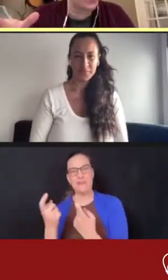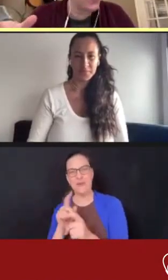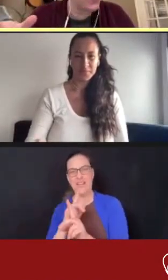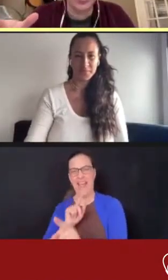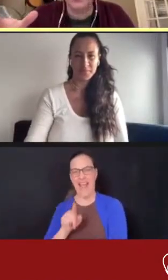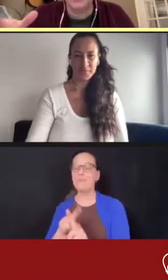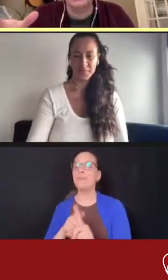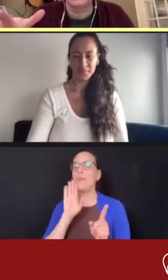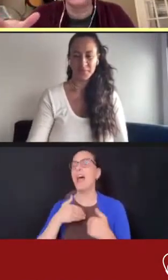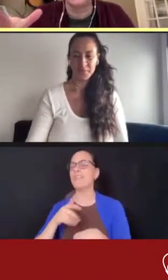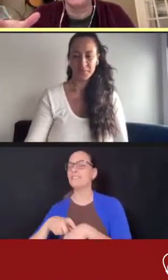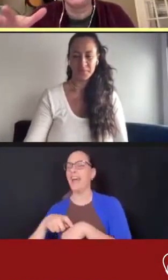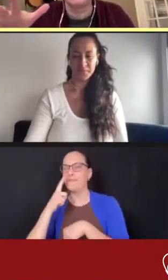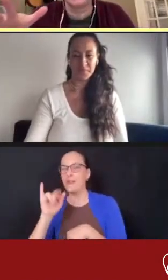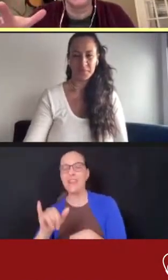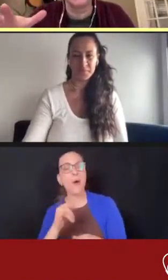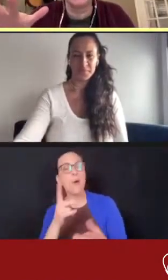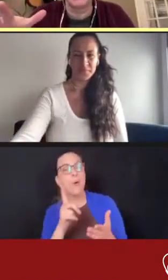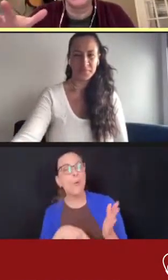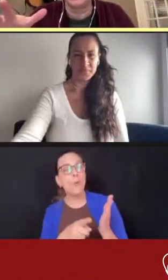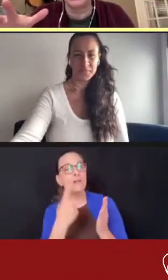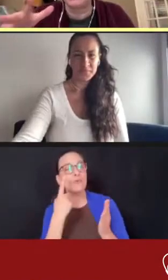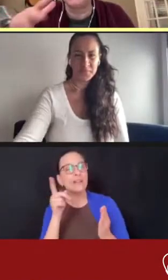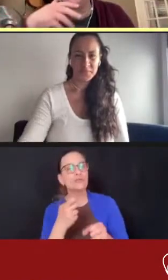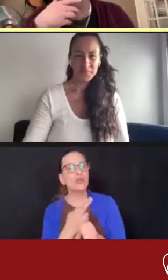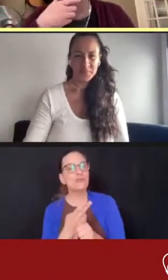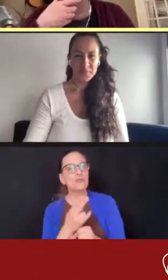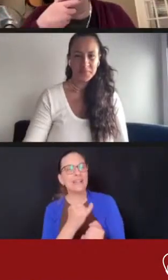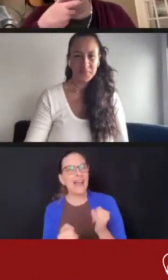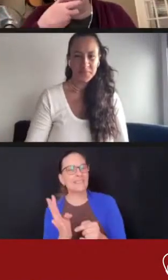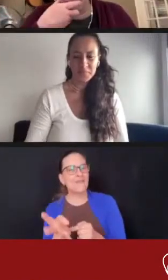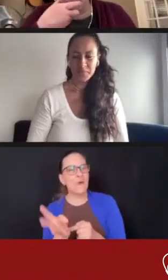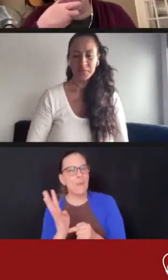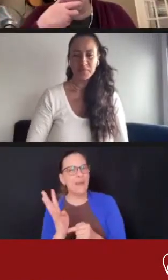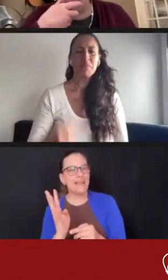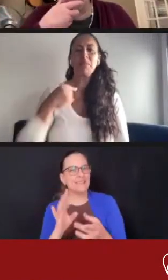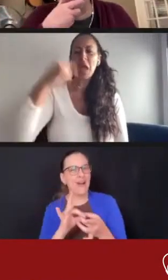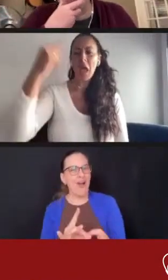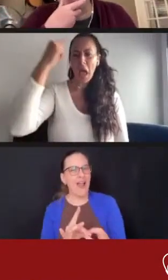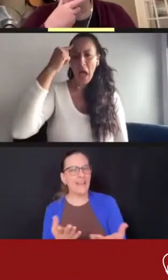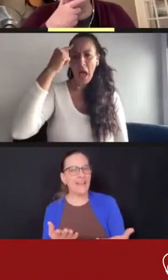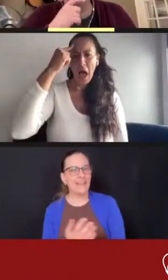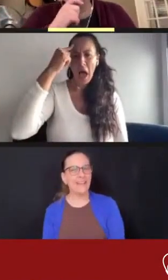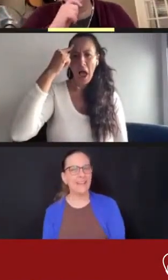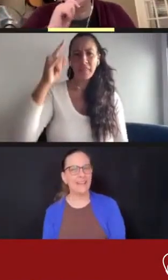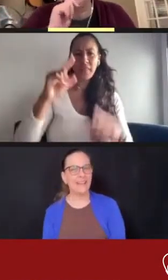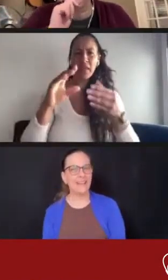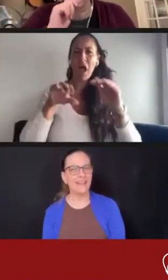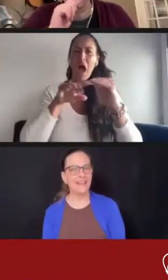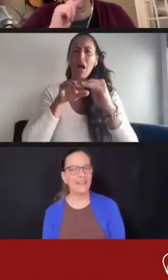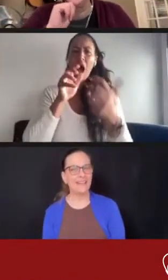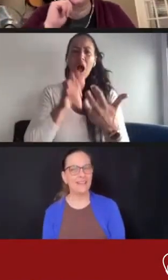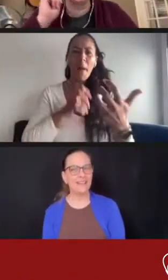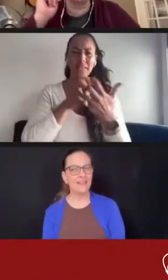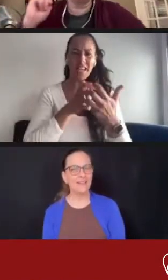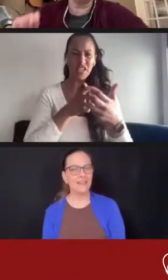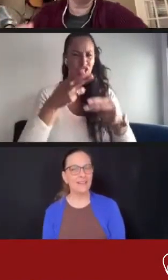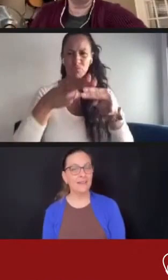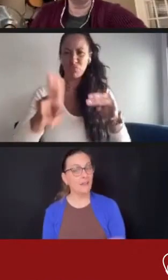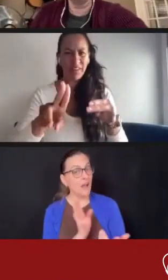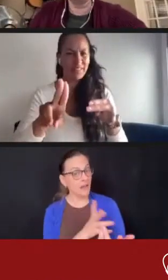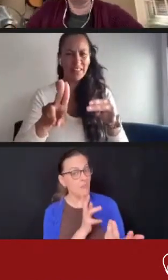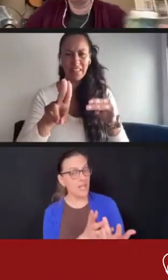what do you think we should spend the last 4 minutes on? Recruitment, mentoring? I think just briefly. Accommodations, Accommodations, just really